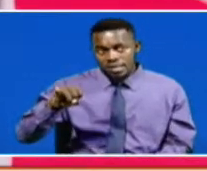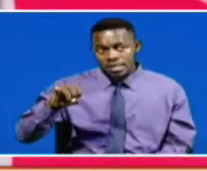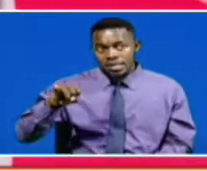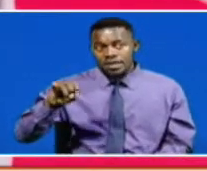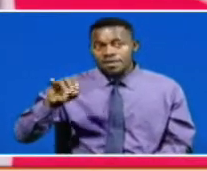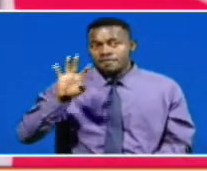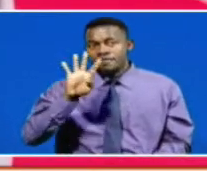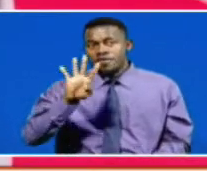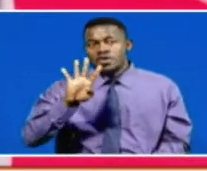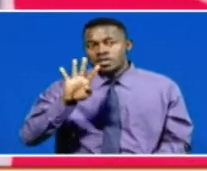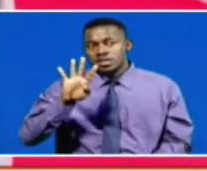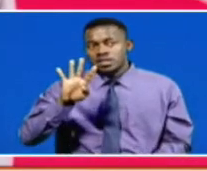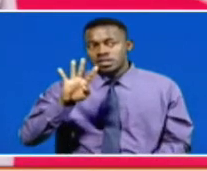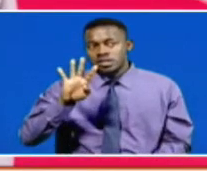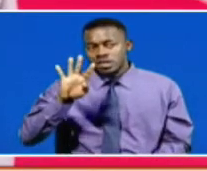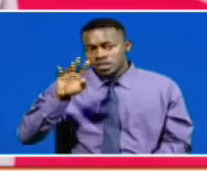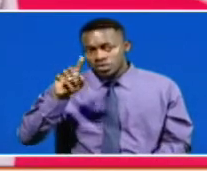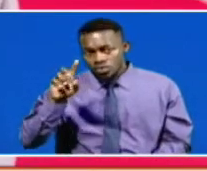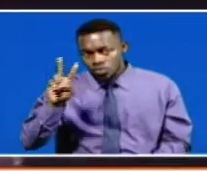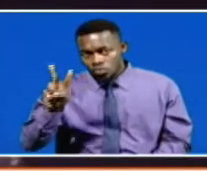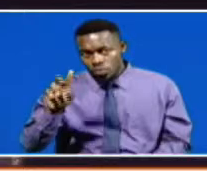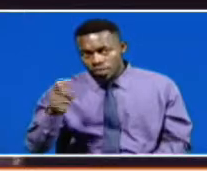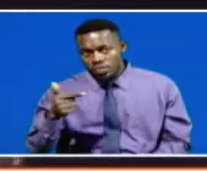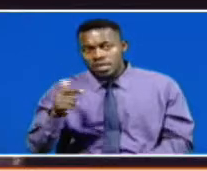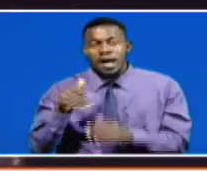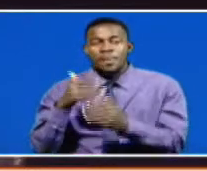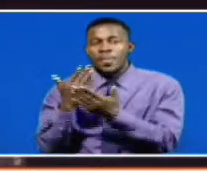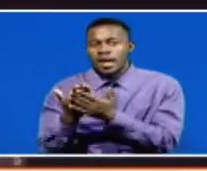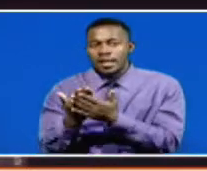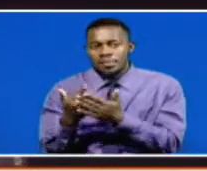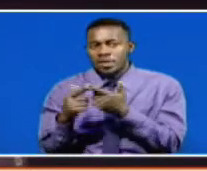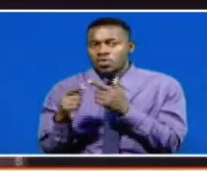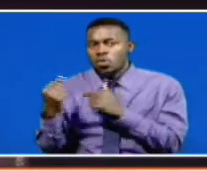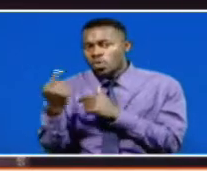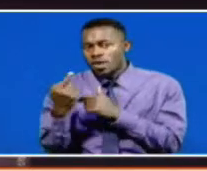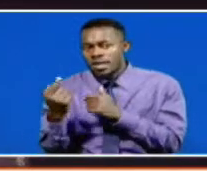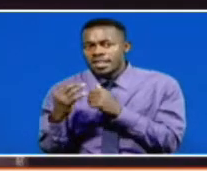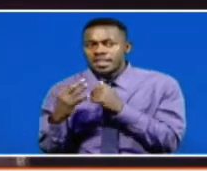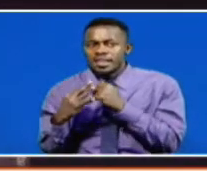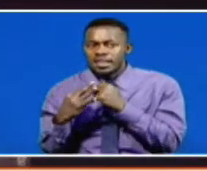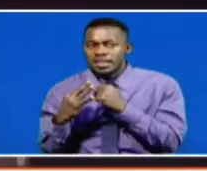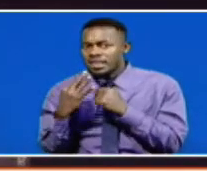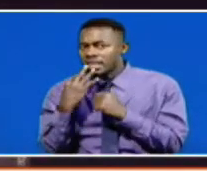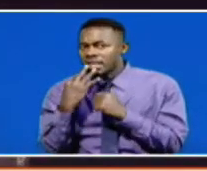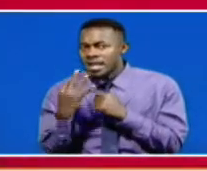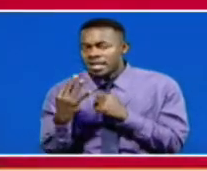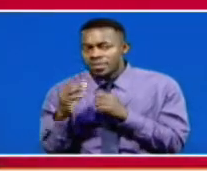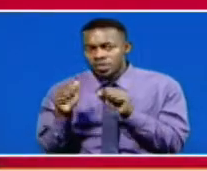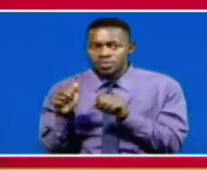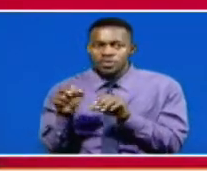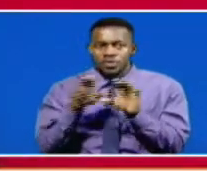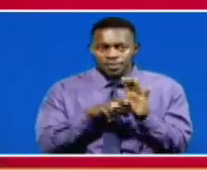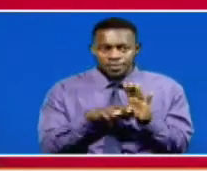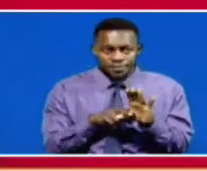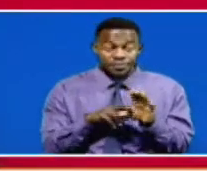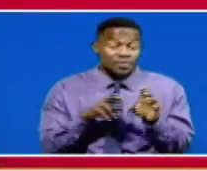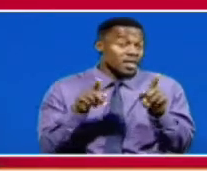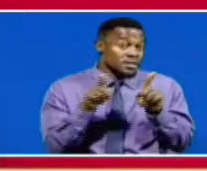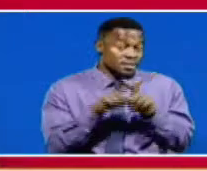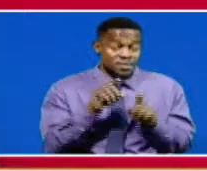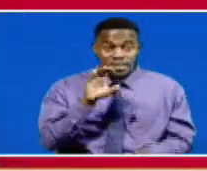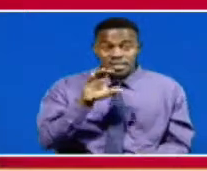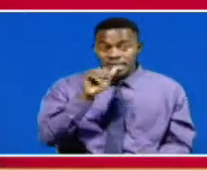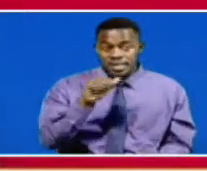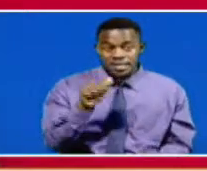144,542 and the capacity is 380. The CS has also warned school heads of inflating the school fees for new students while